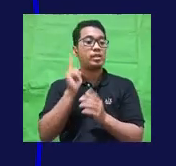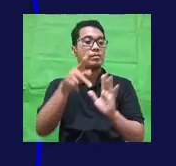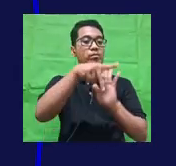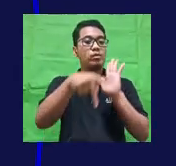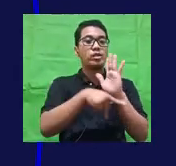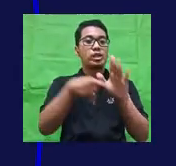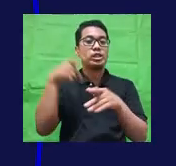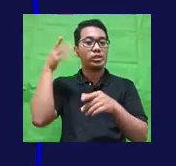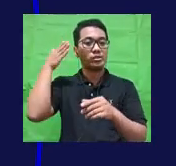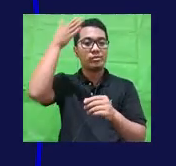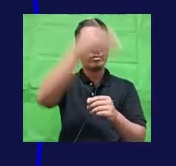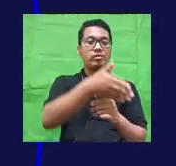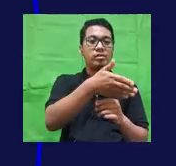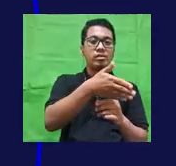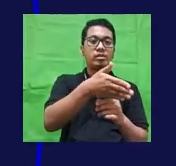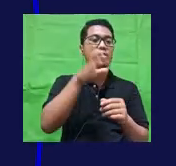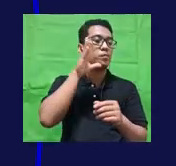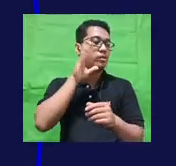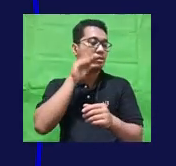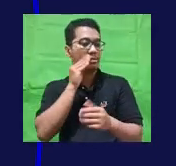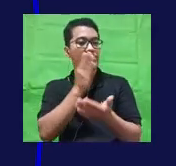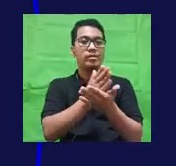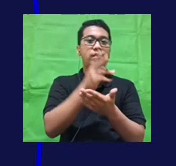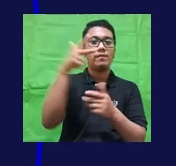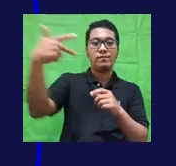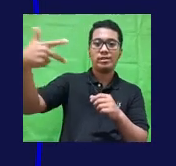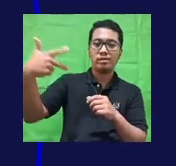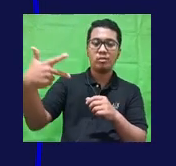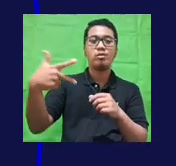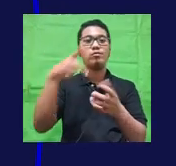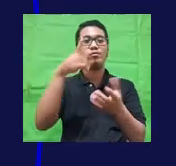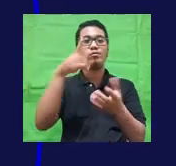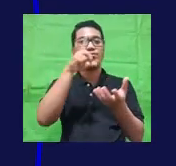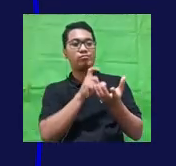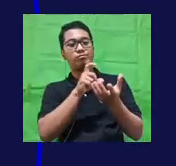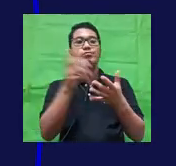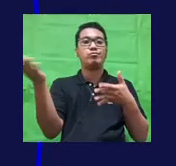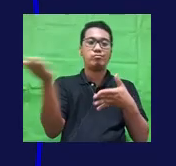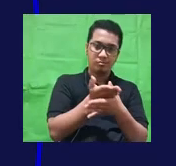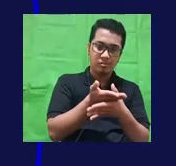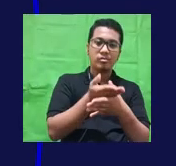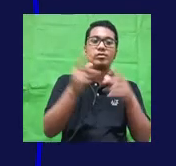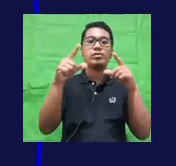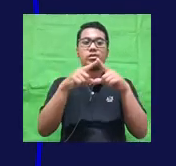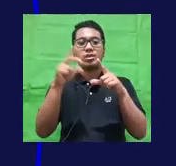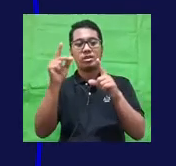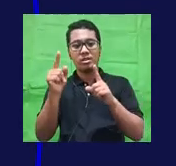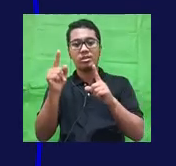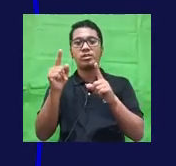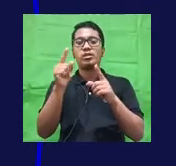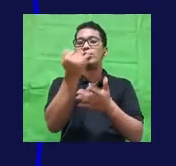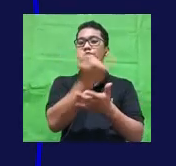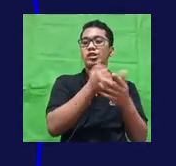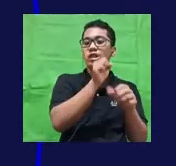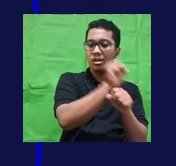language, with video, with text, with archives, with artworks. And I'm just gonna go